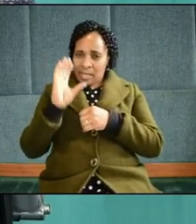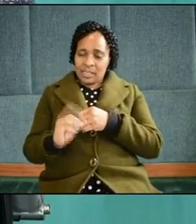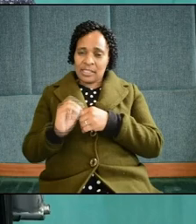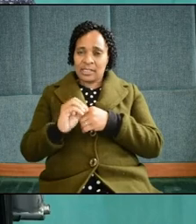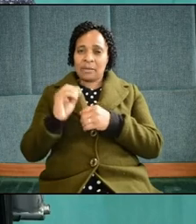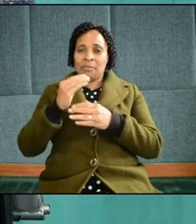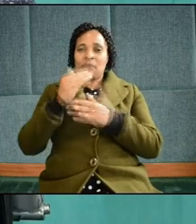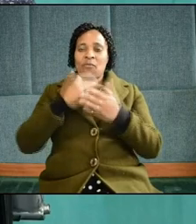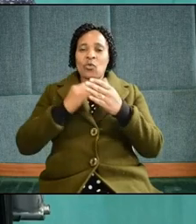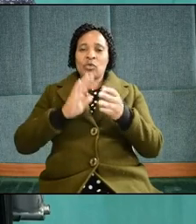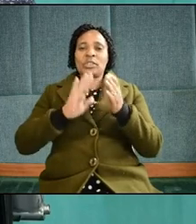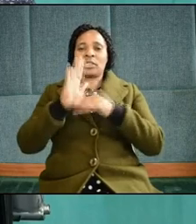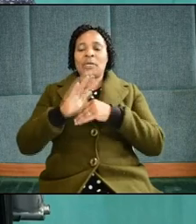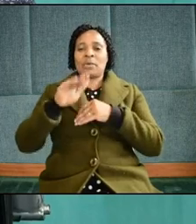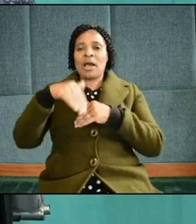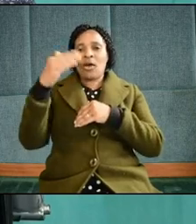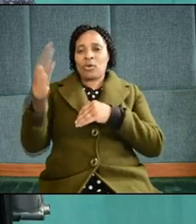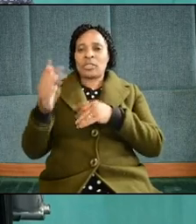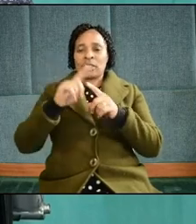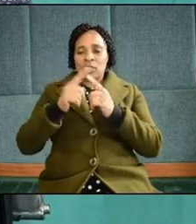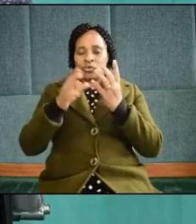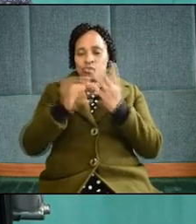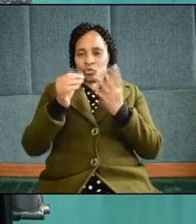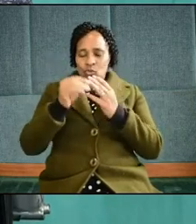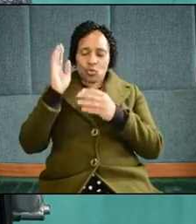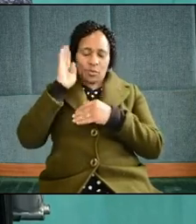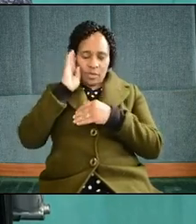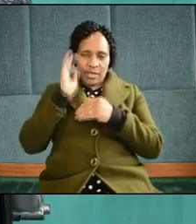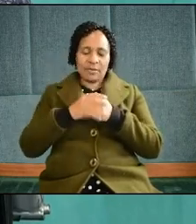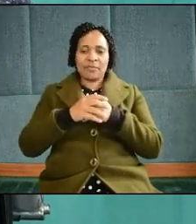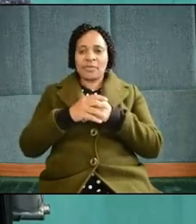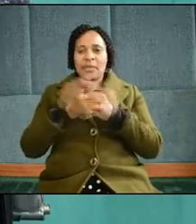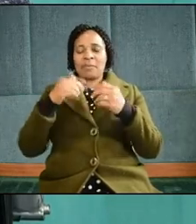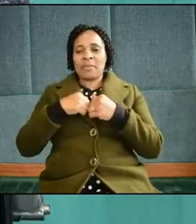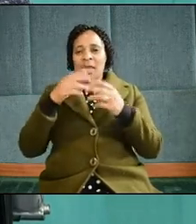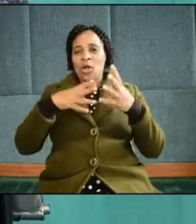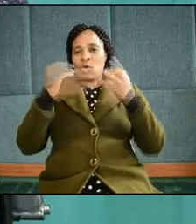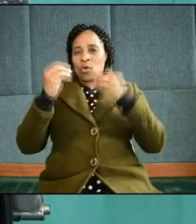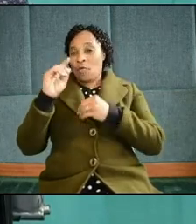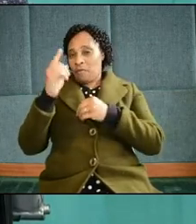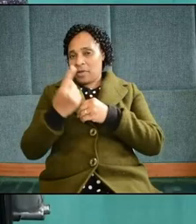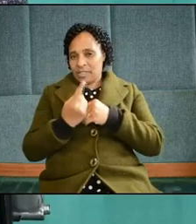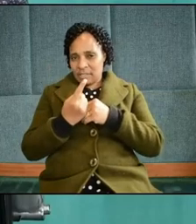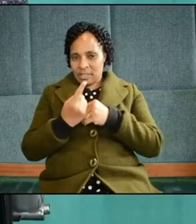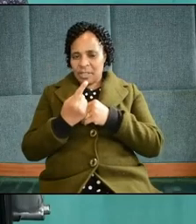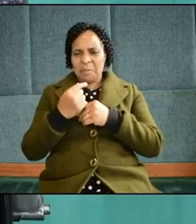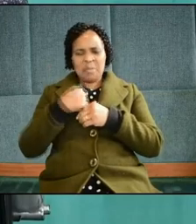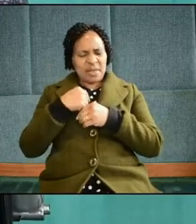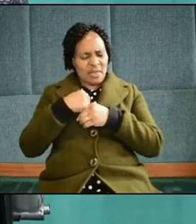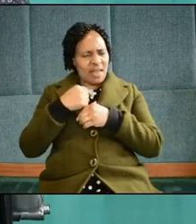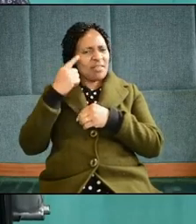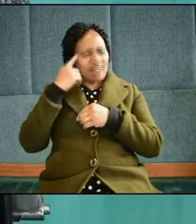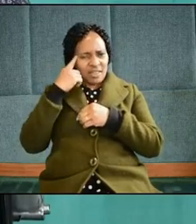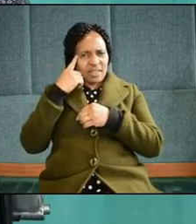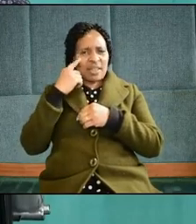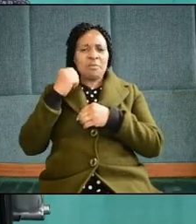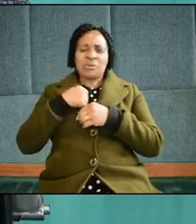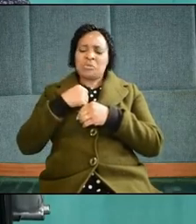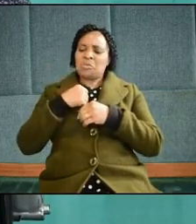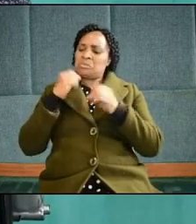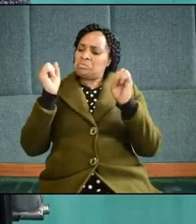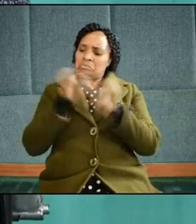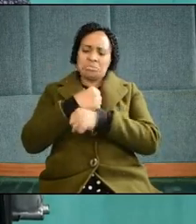we step out and choose to obey him. So I'll go first. I think I'm going to disagree with